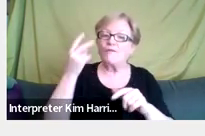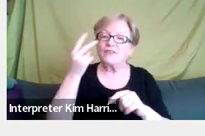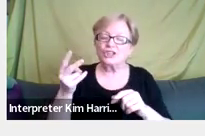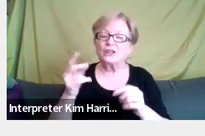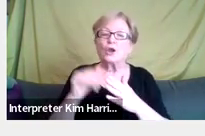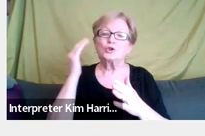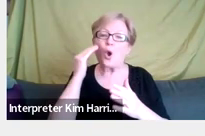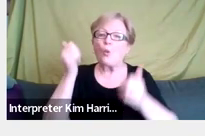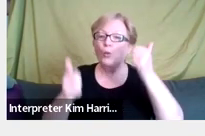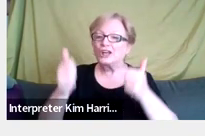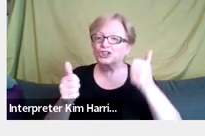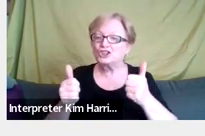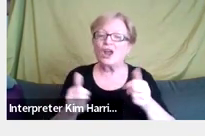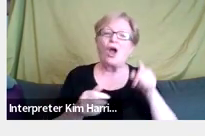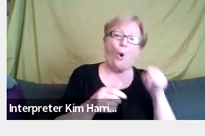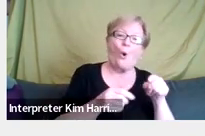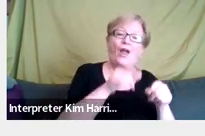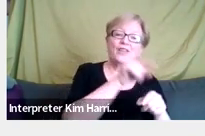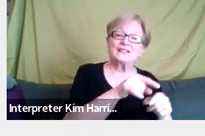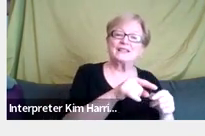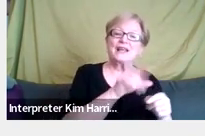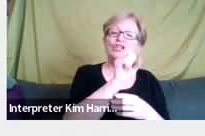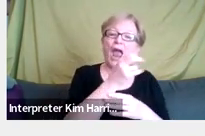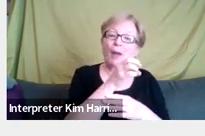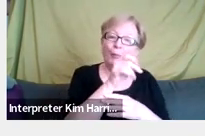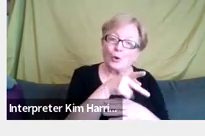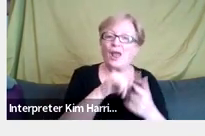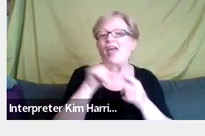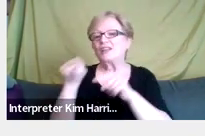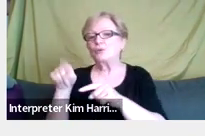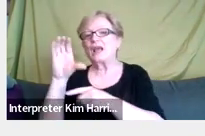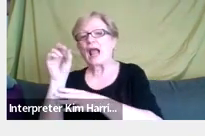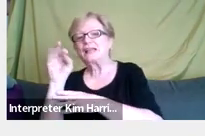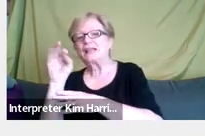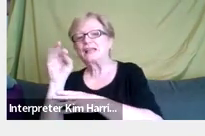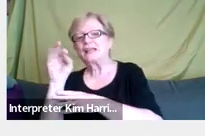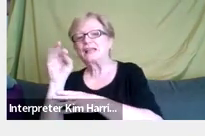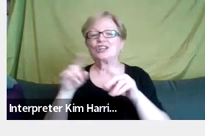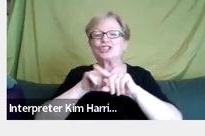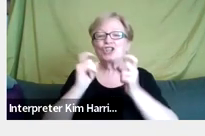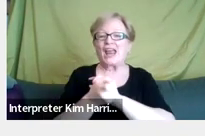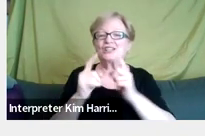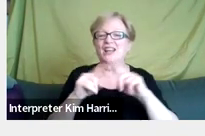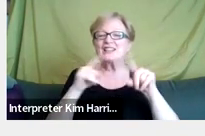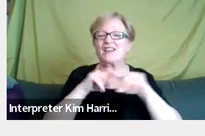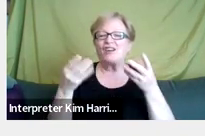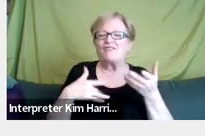tell which one is which as far as with shampoo and conditioner. And so in Forbes, she said, it dawned